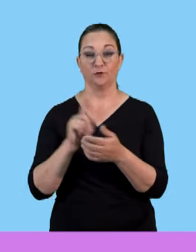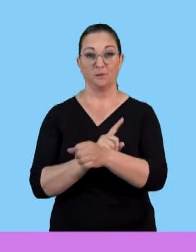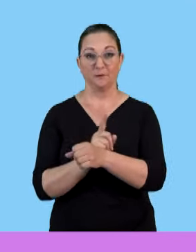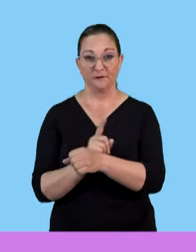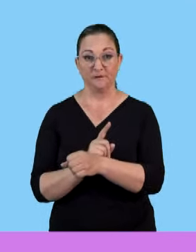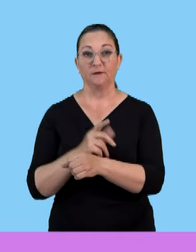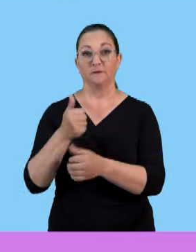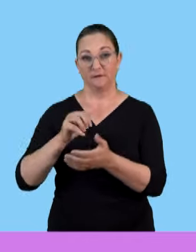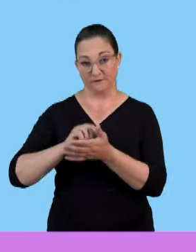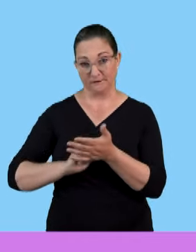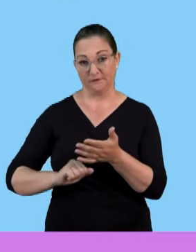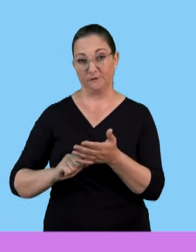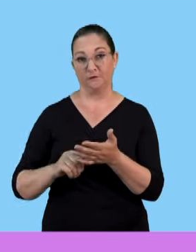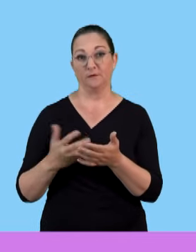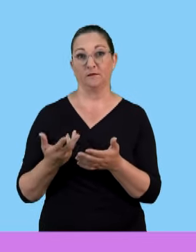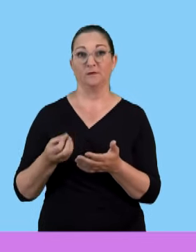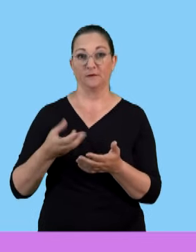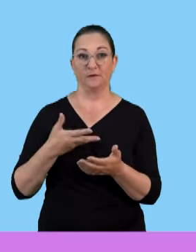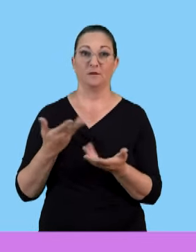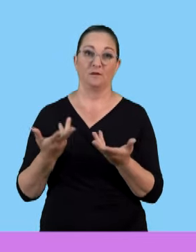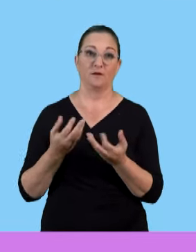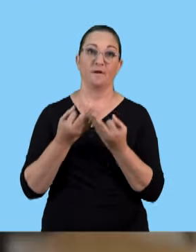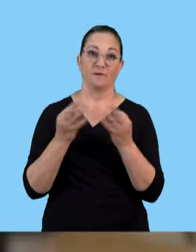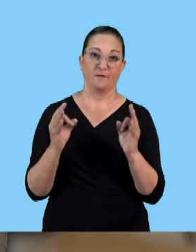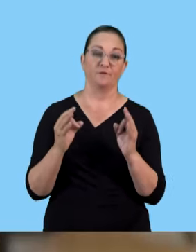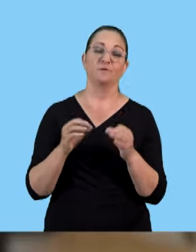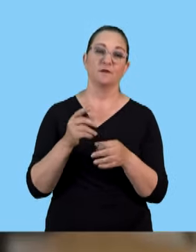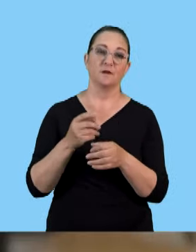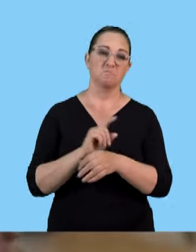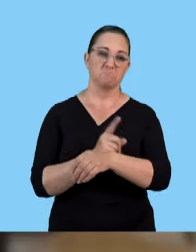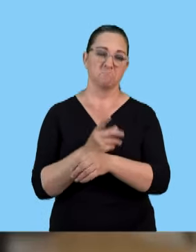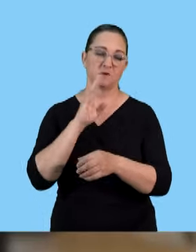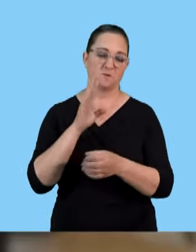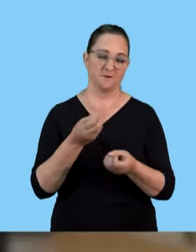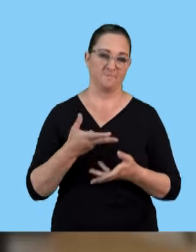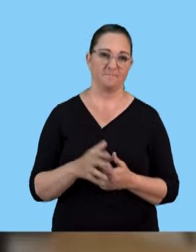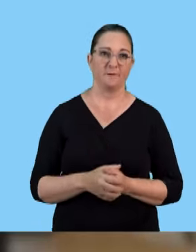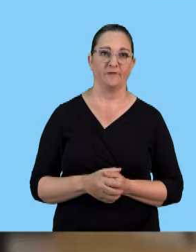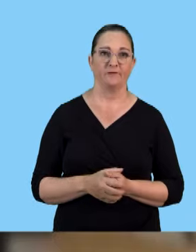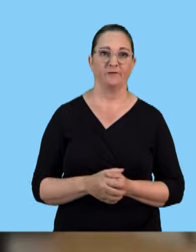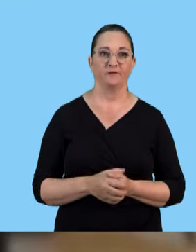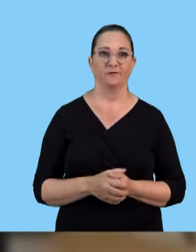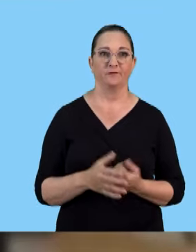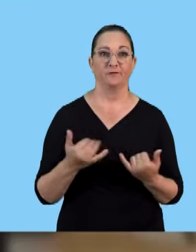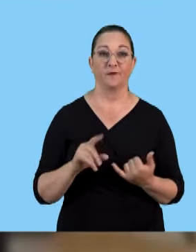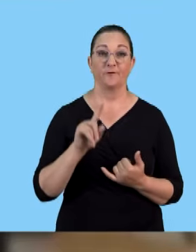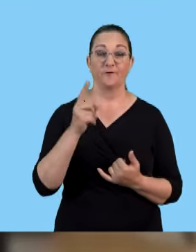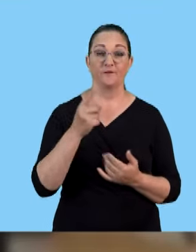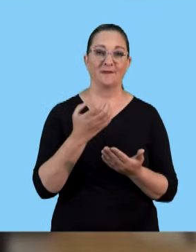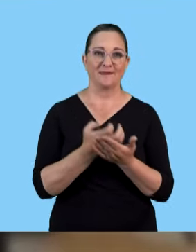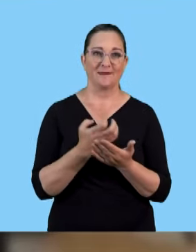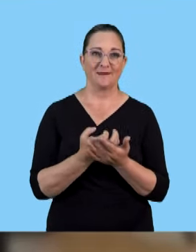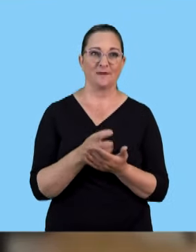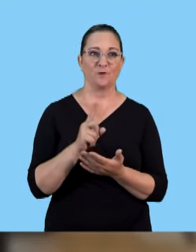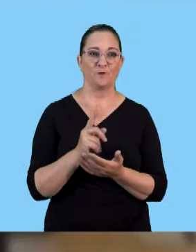number of minutes. And they will also subtract, or they will give you free minutes. Right, let